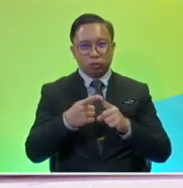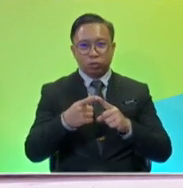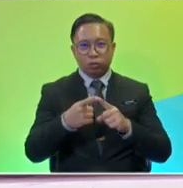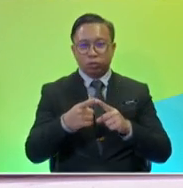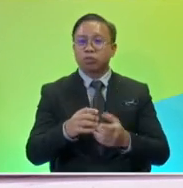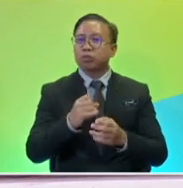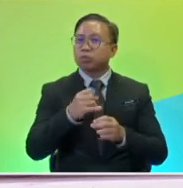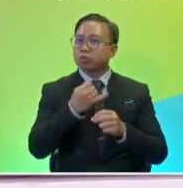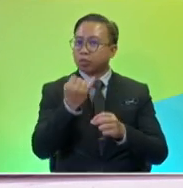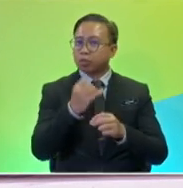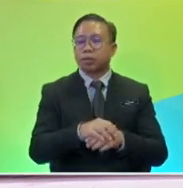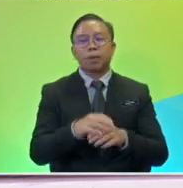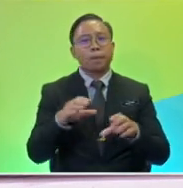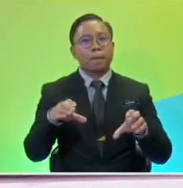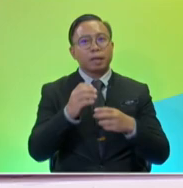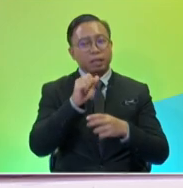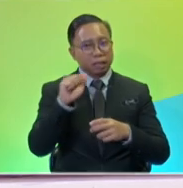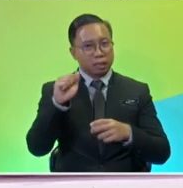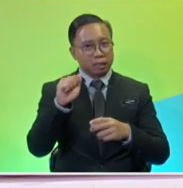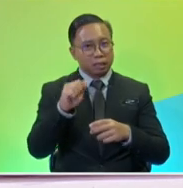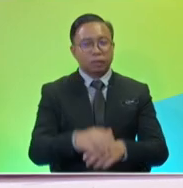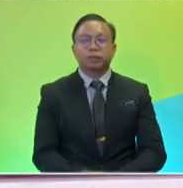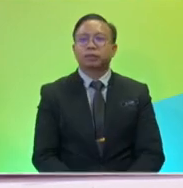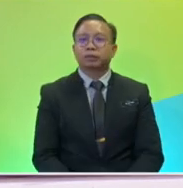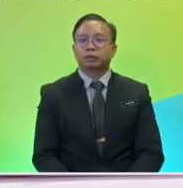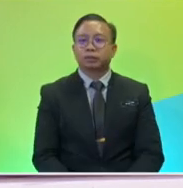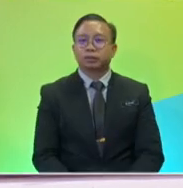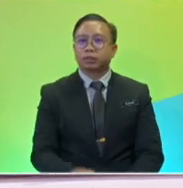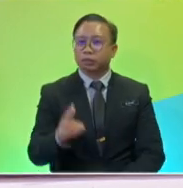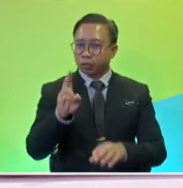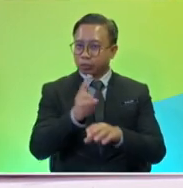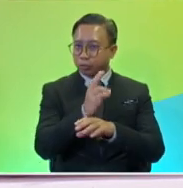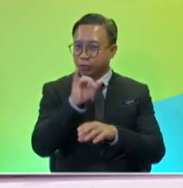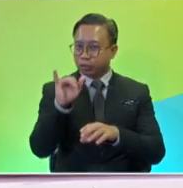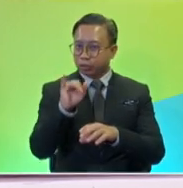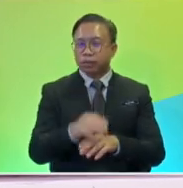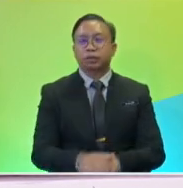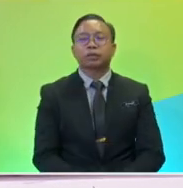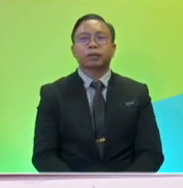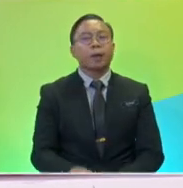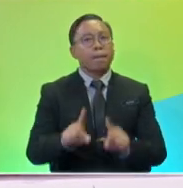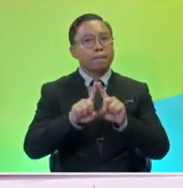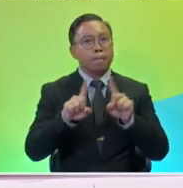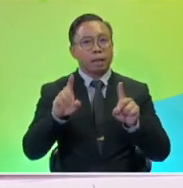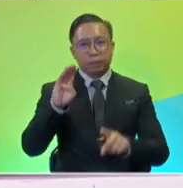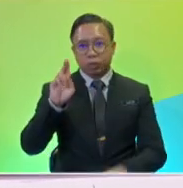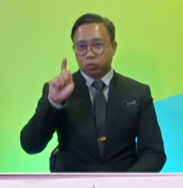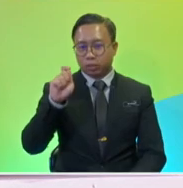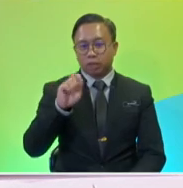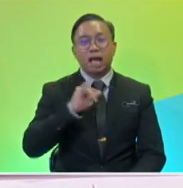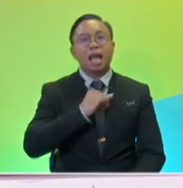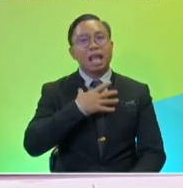these 2 sentences to make a compound sentence using the word but. Okay, now the example is given. I